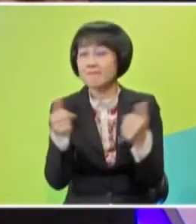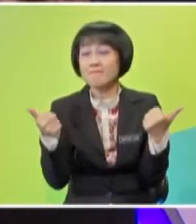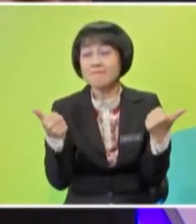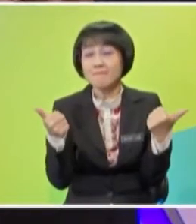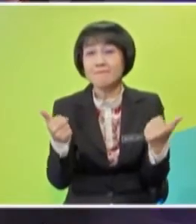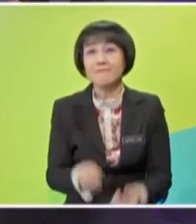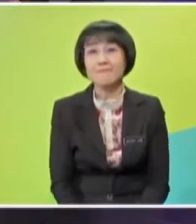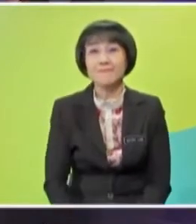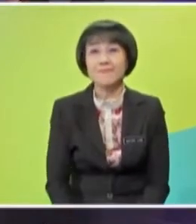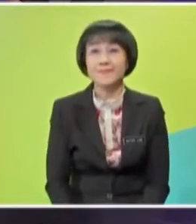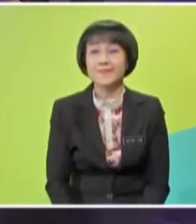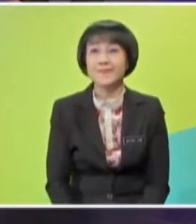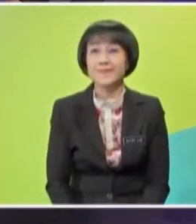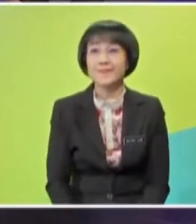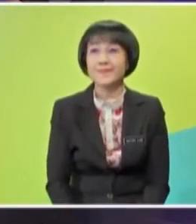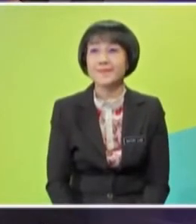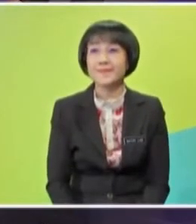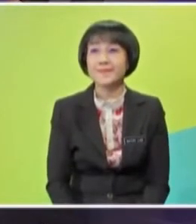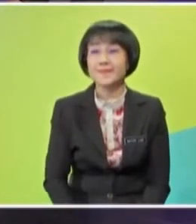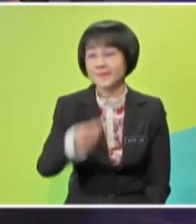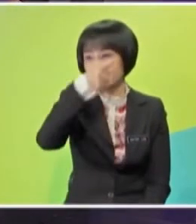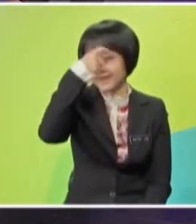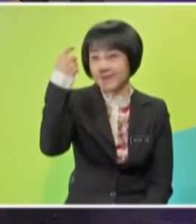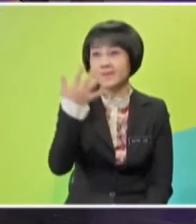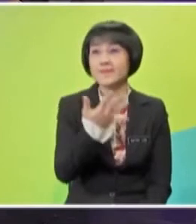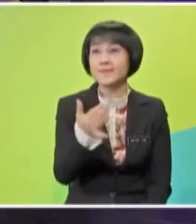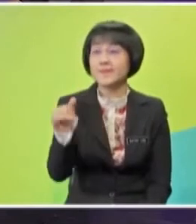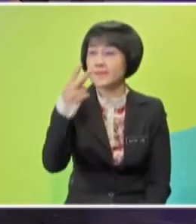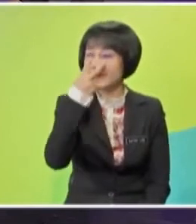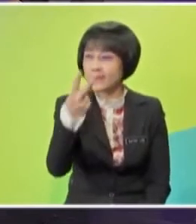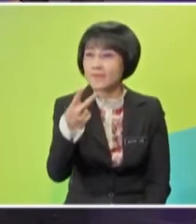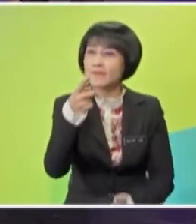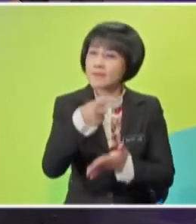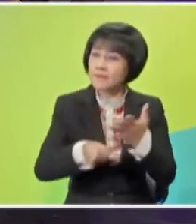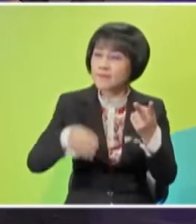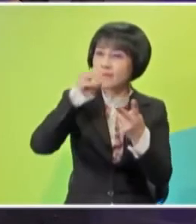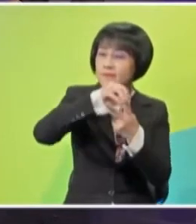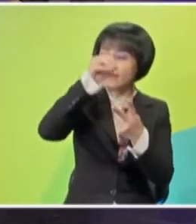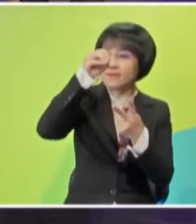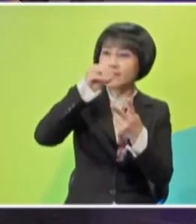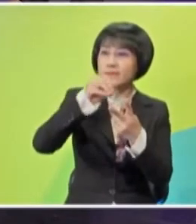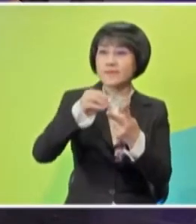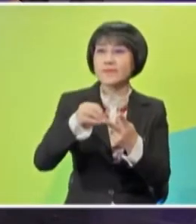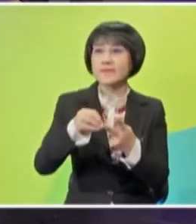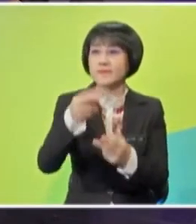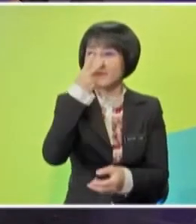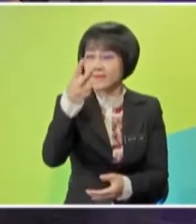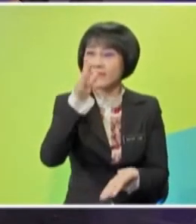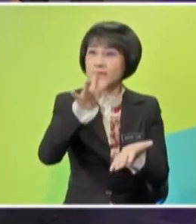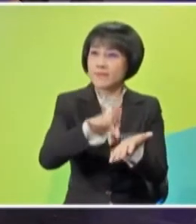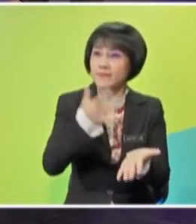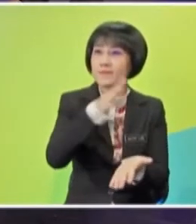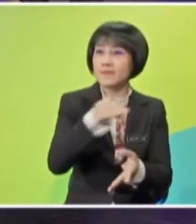Yep. Yeah. So because they look at the problems, what are the options? They look at the advantages and disadvantages of